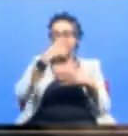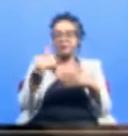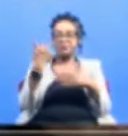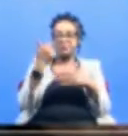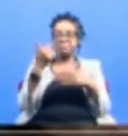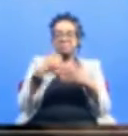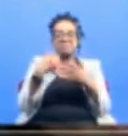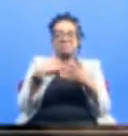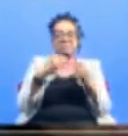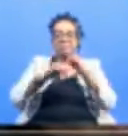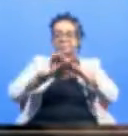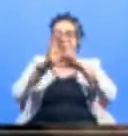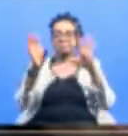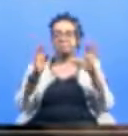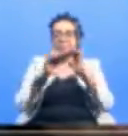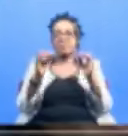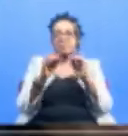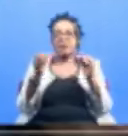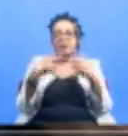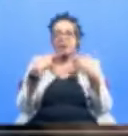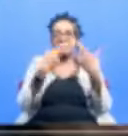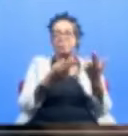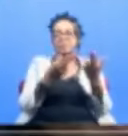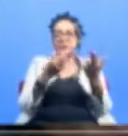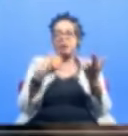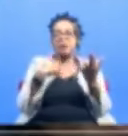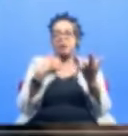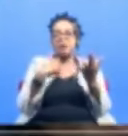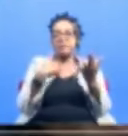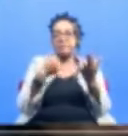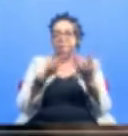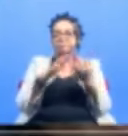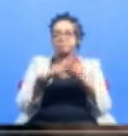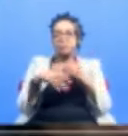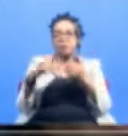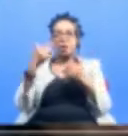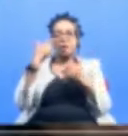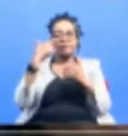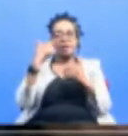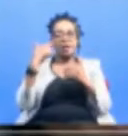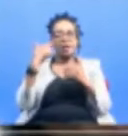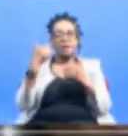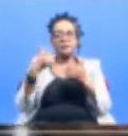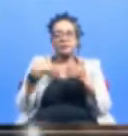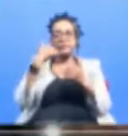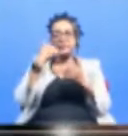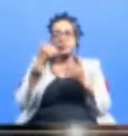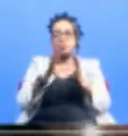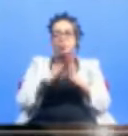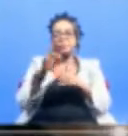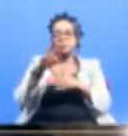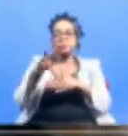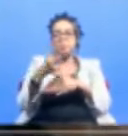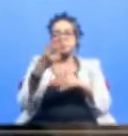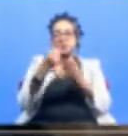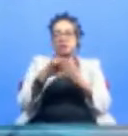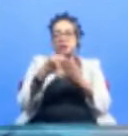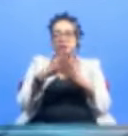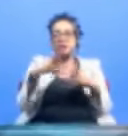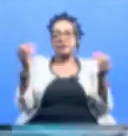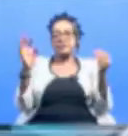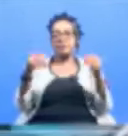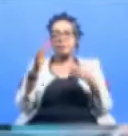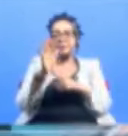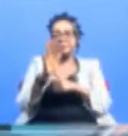the Makutano police station that he suffered a bruise to his left eye and had his phone and 2,000 shillings stolen from him. In